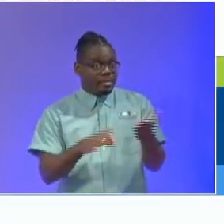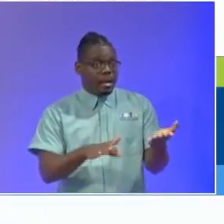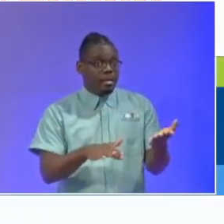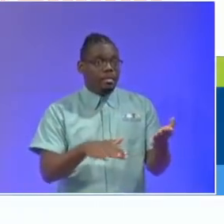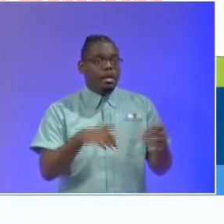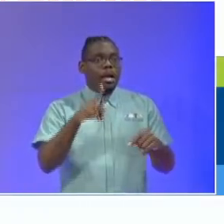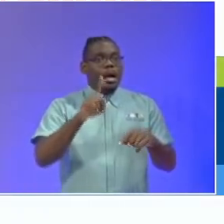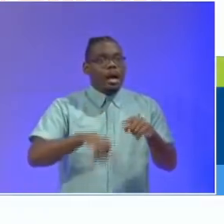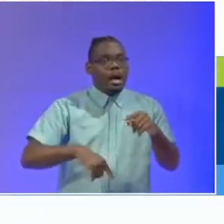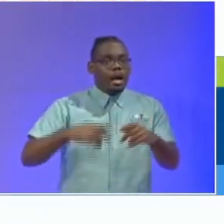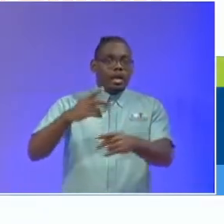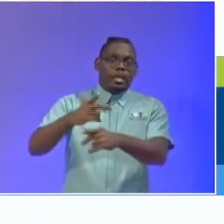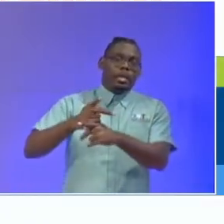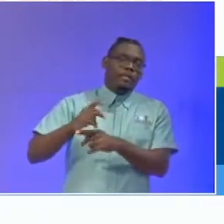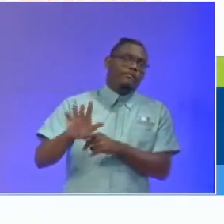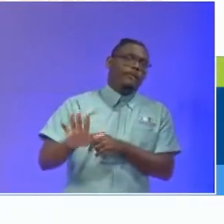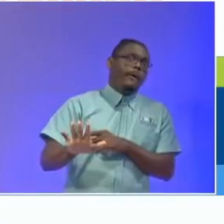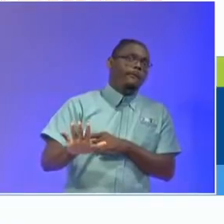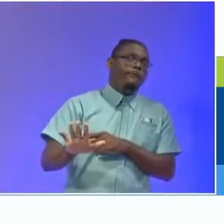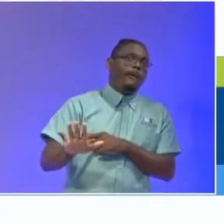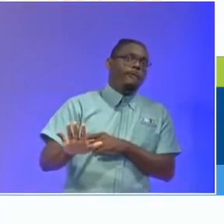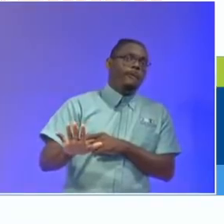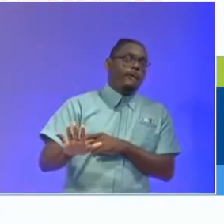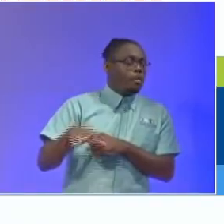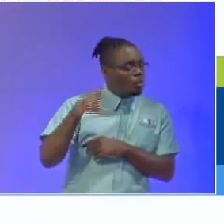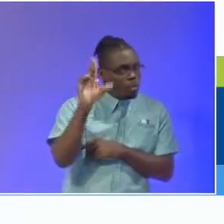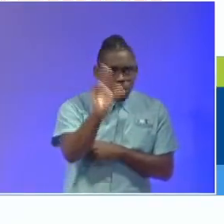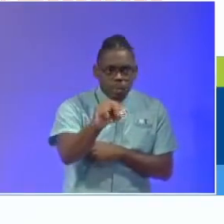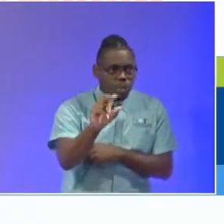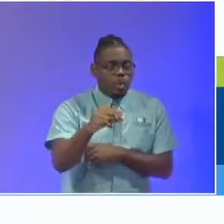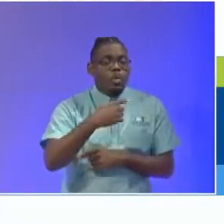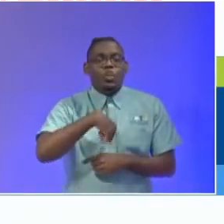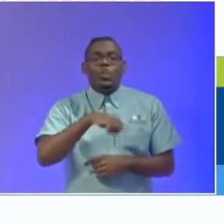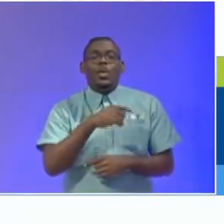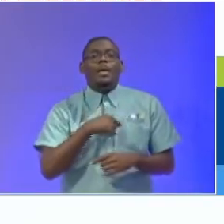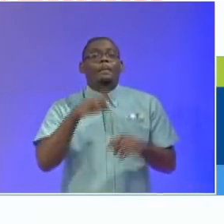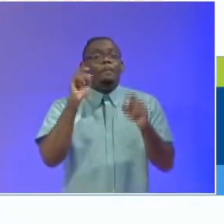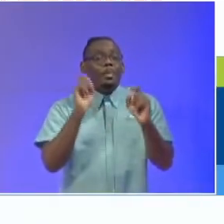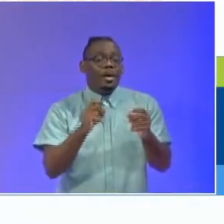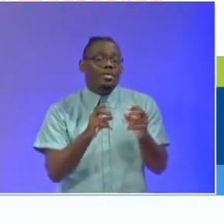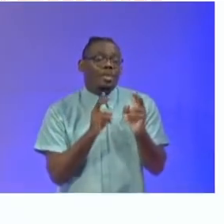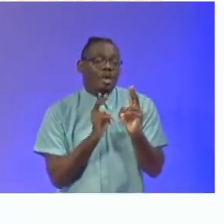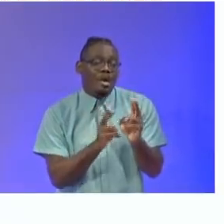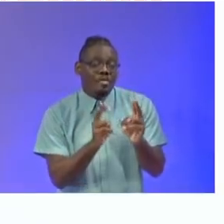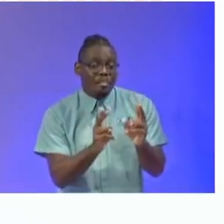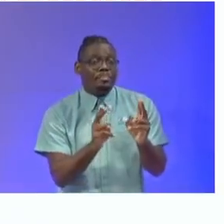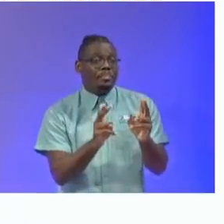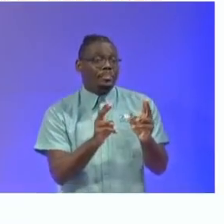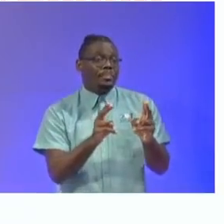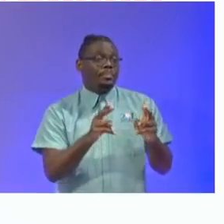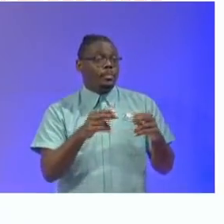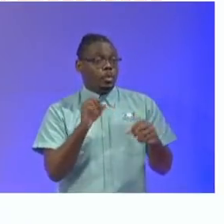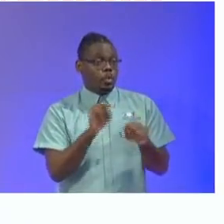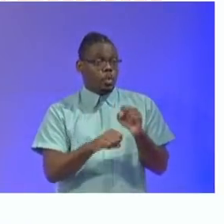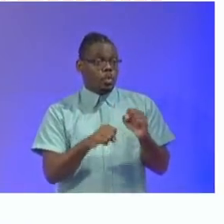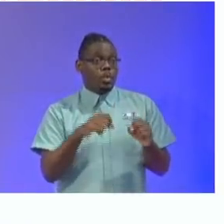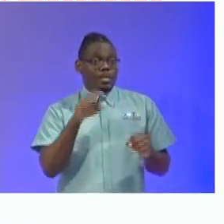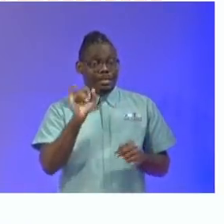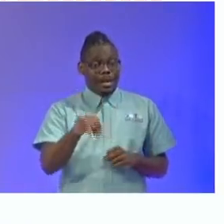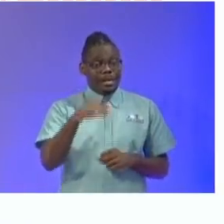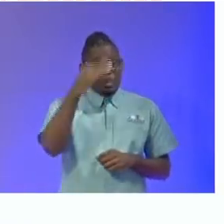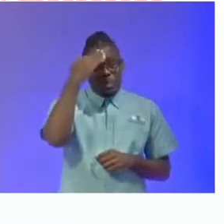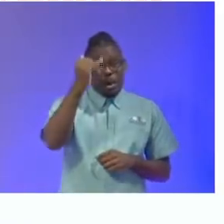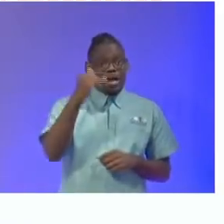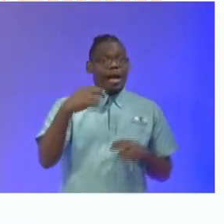why we have to treat all of this with a degree of dignity and have the funeral homes